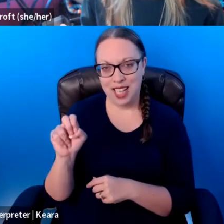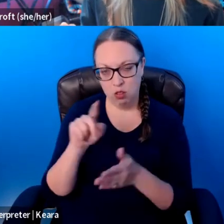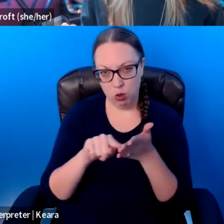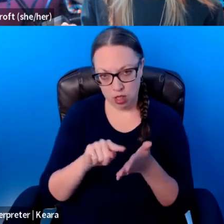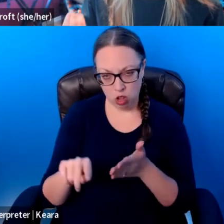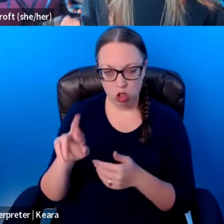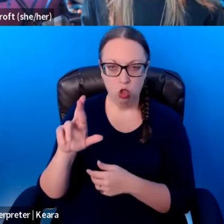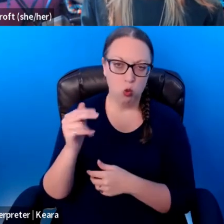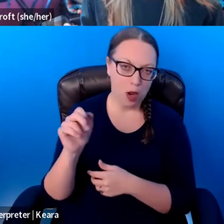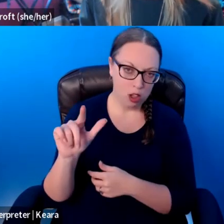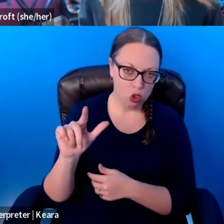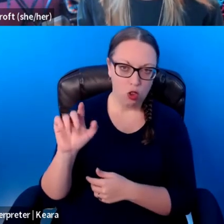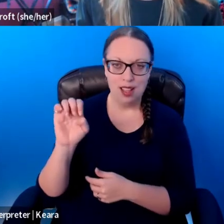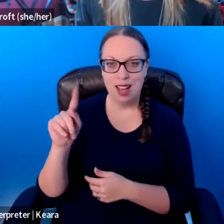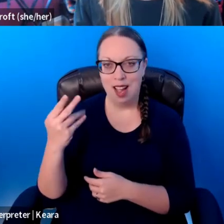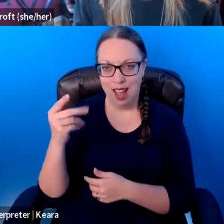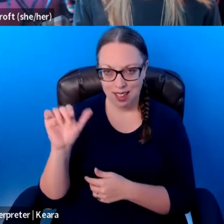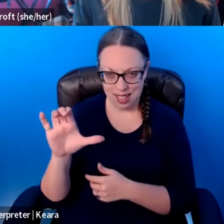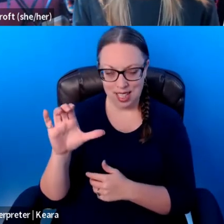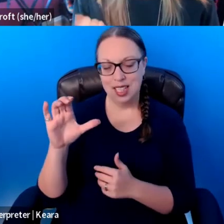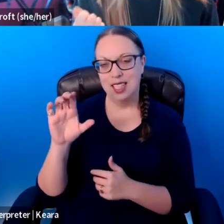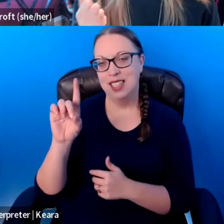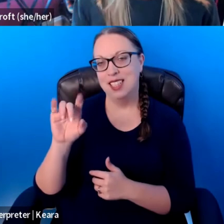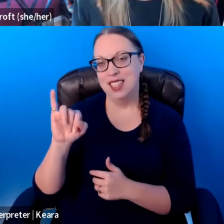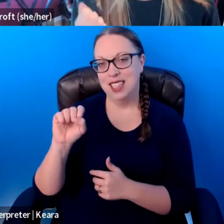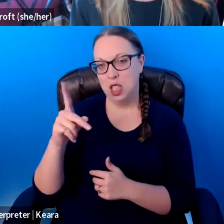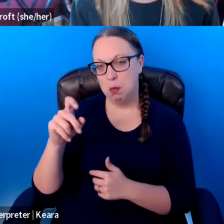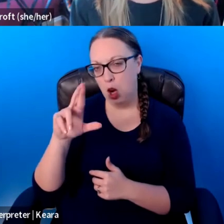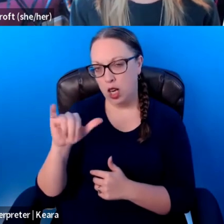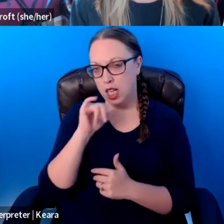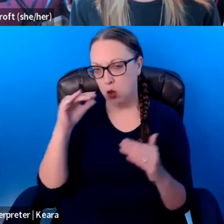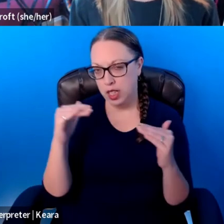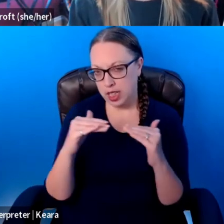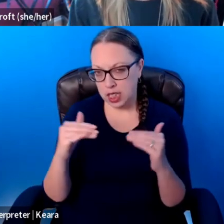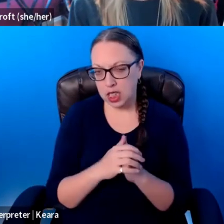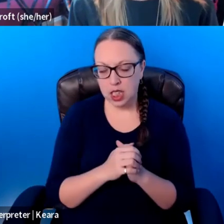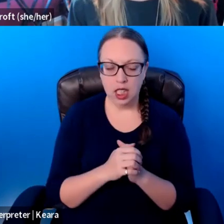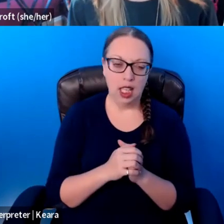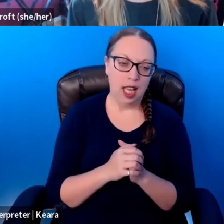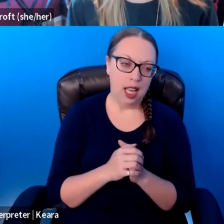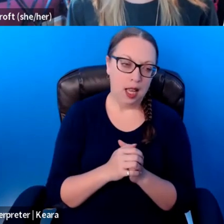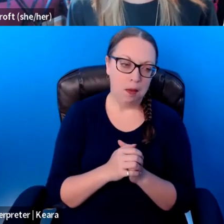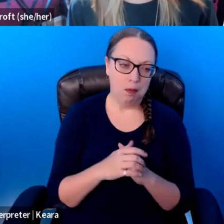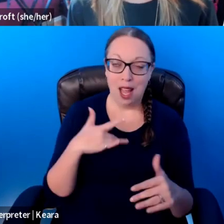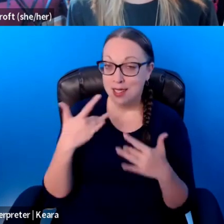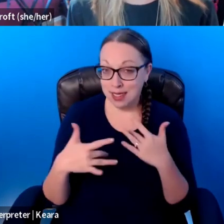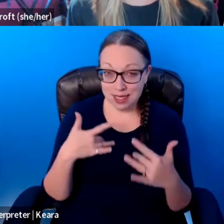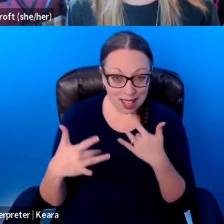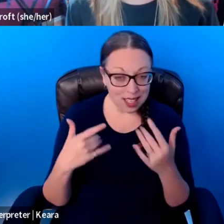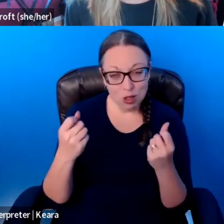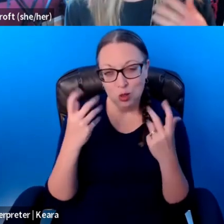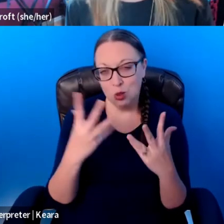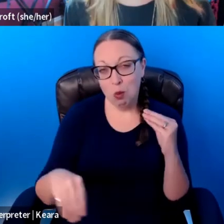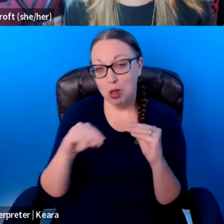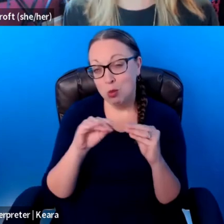disparities in unmet need in home and community-based services. How exciting. There's a lot more to explore in